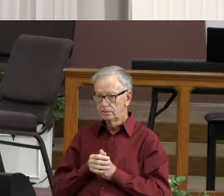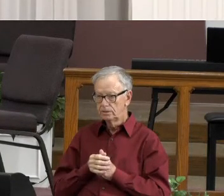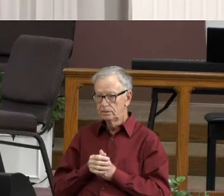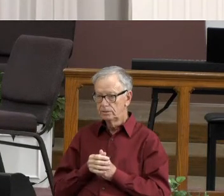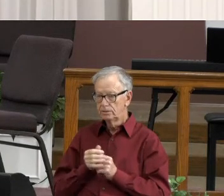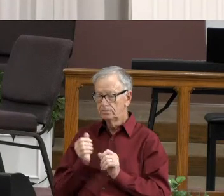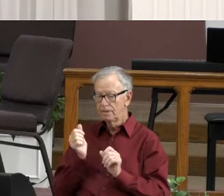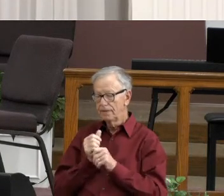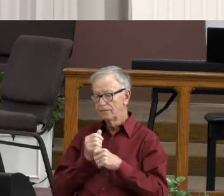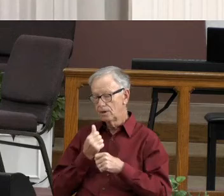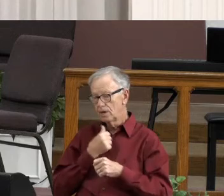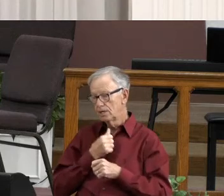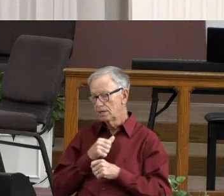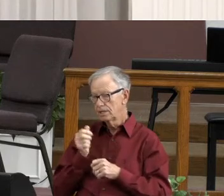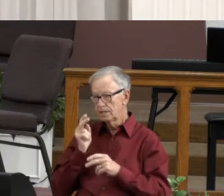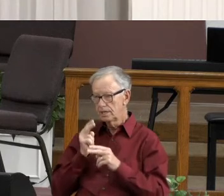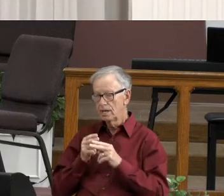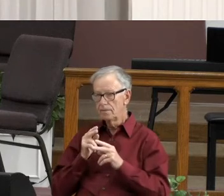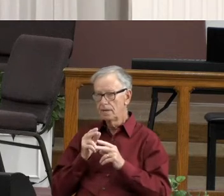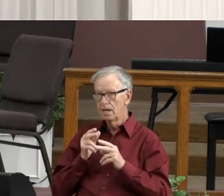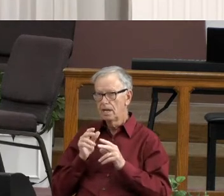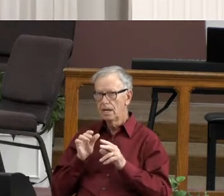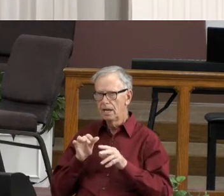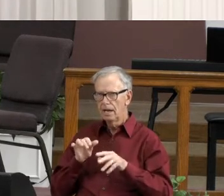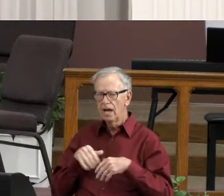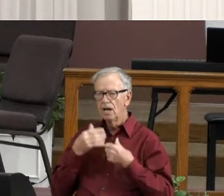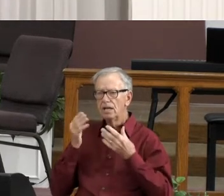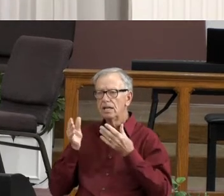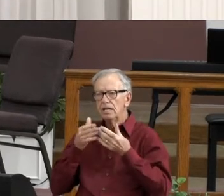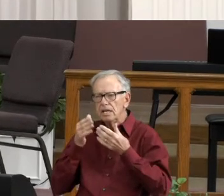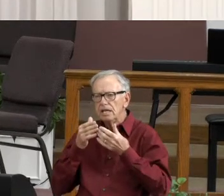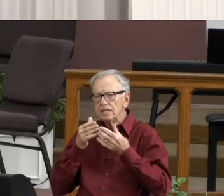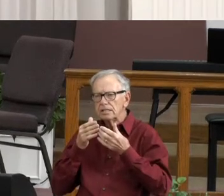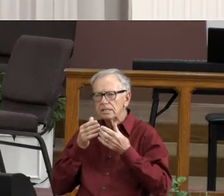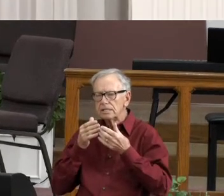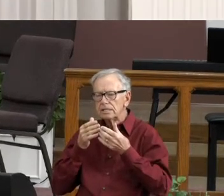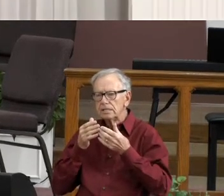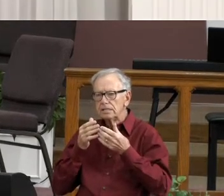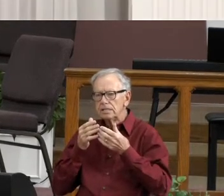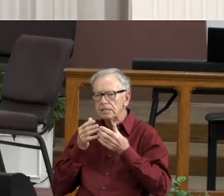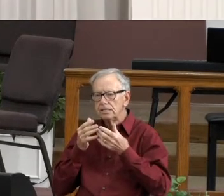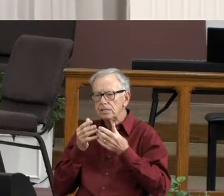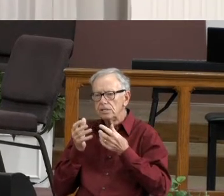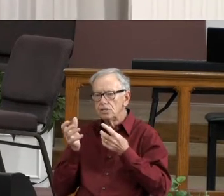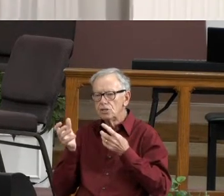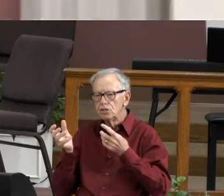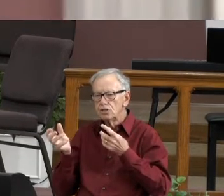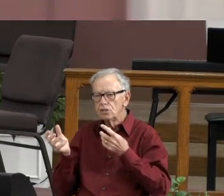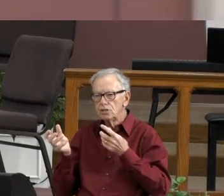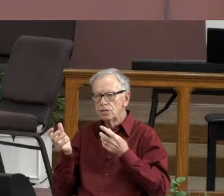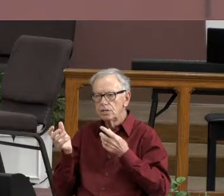Make for ourselves a name. How easily entangling that can be.